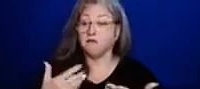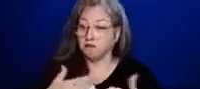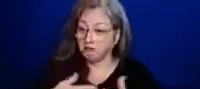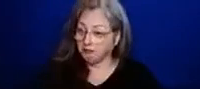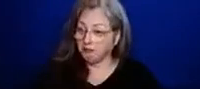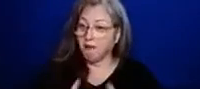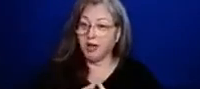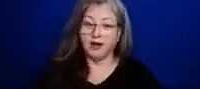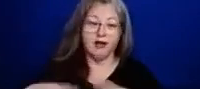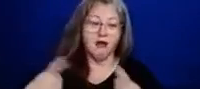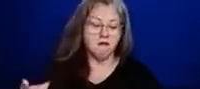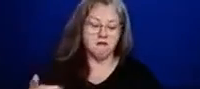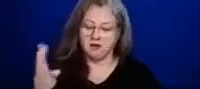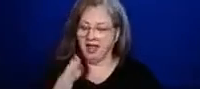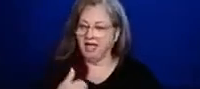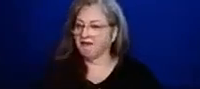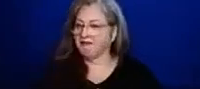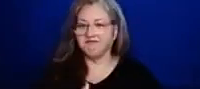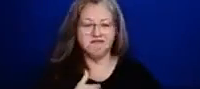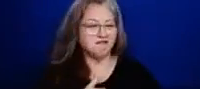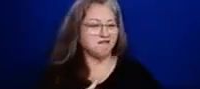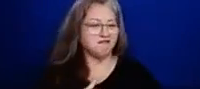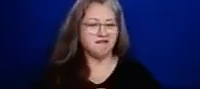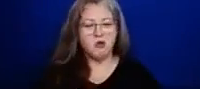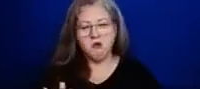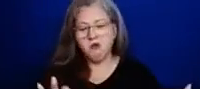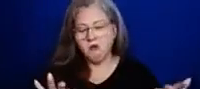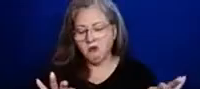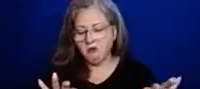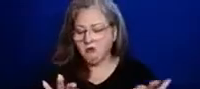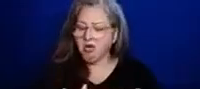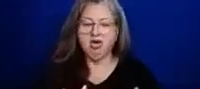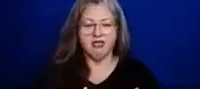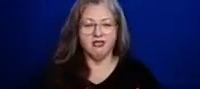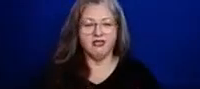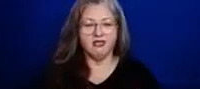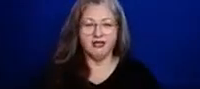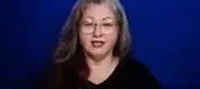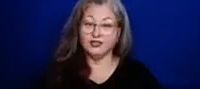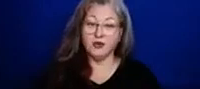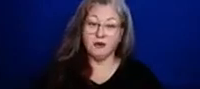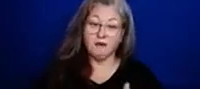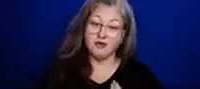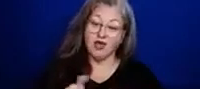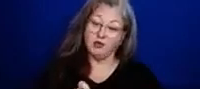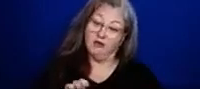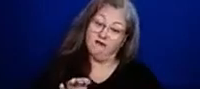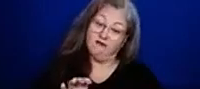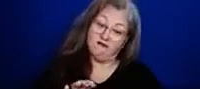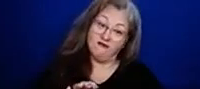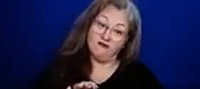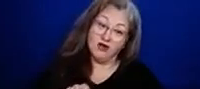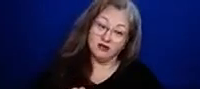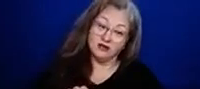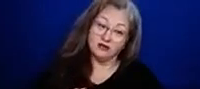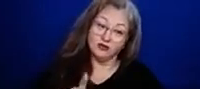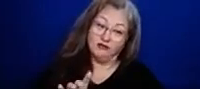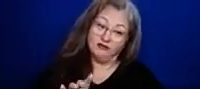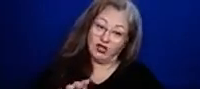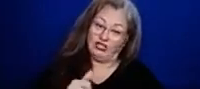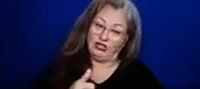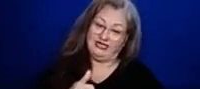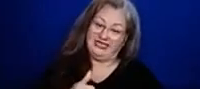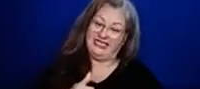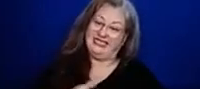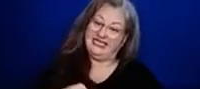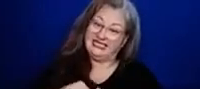I never regretted it. It was worthy. And so you had first to year that I... You had to push